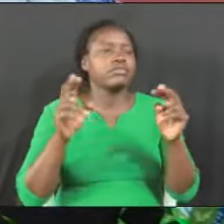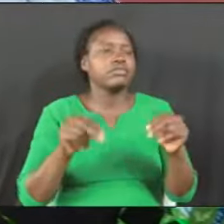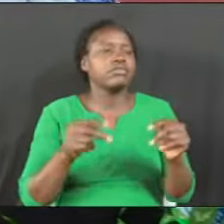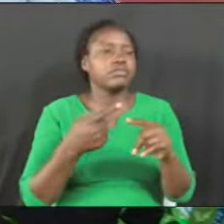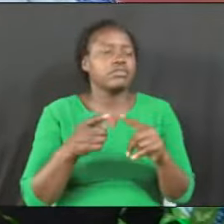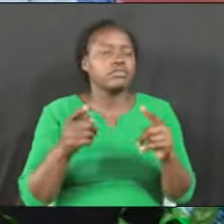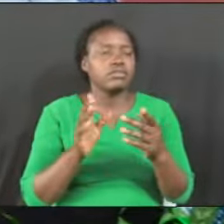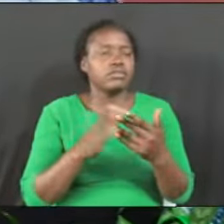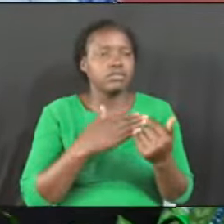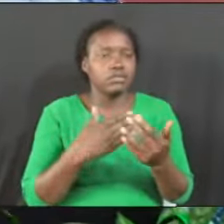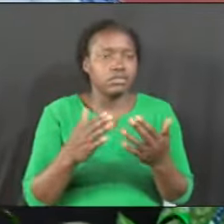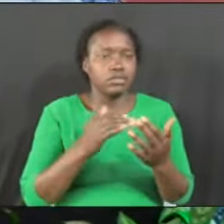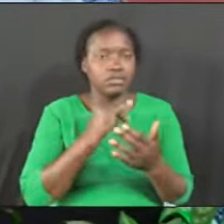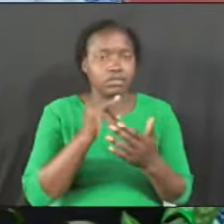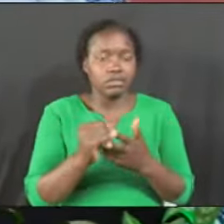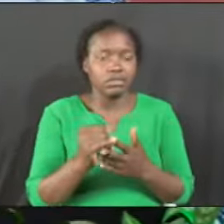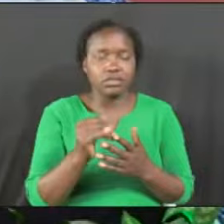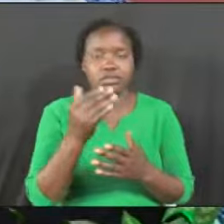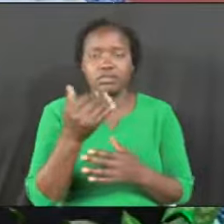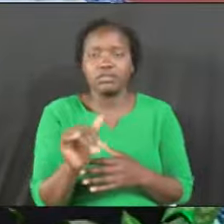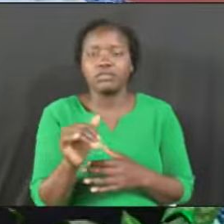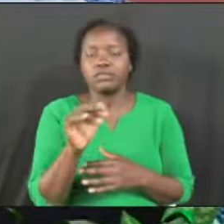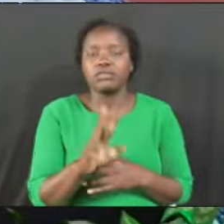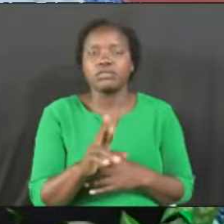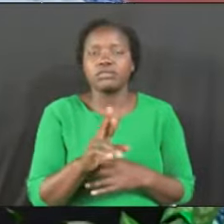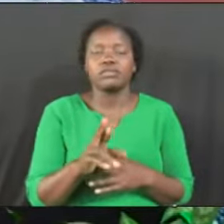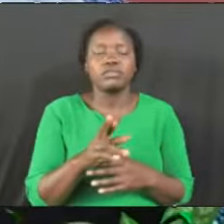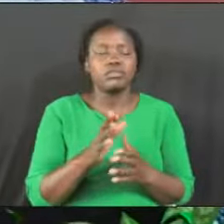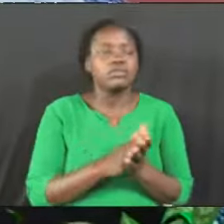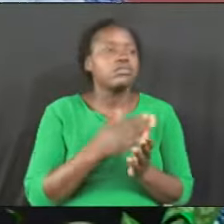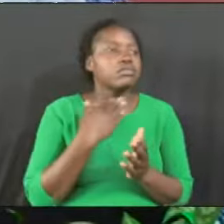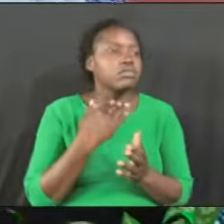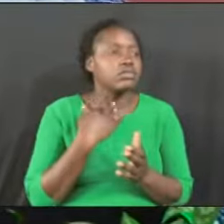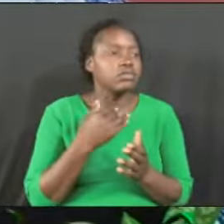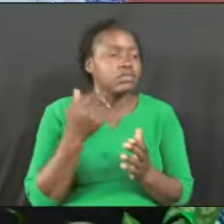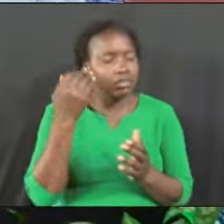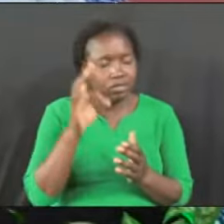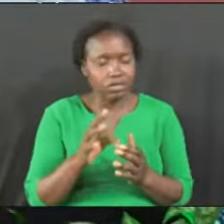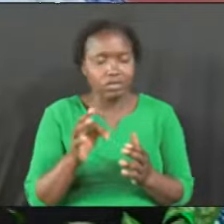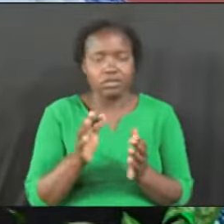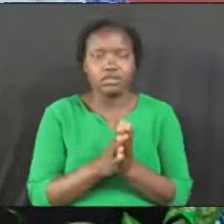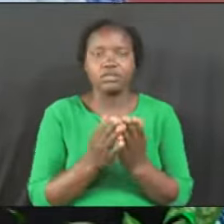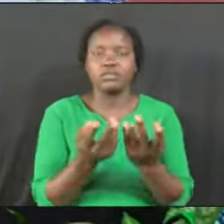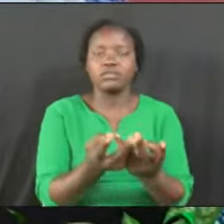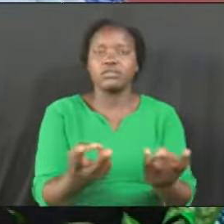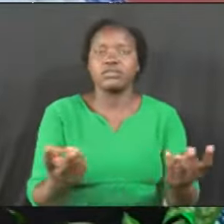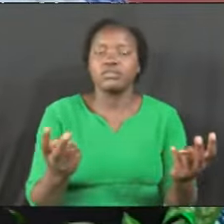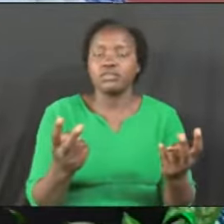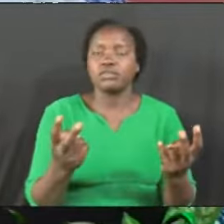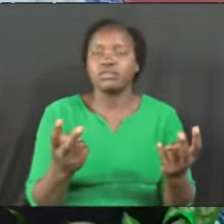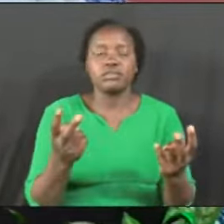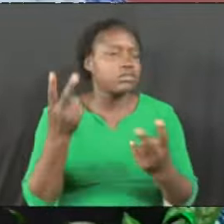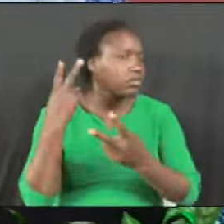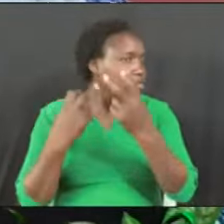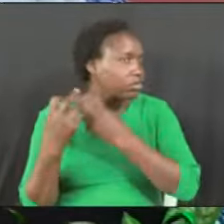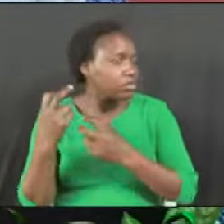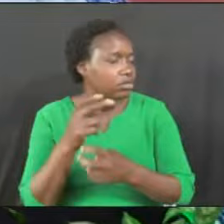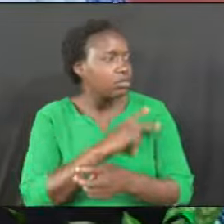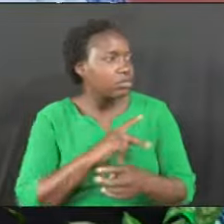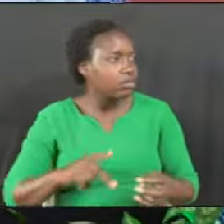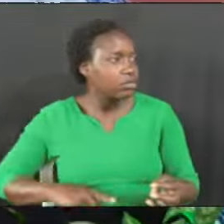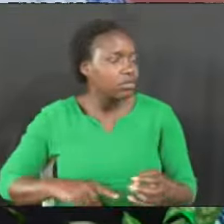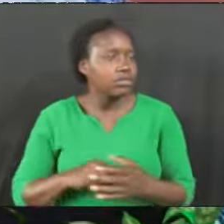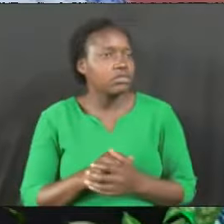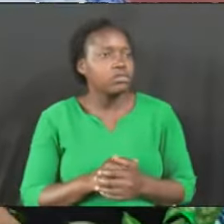whatever it is, they are in desire of an audience with the king. Now, he has not